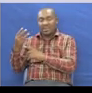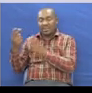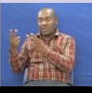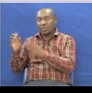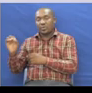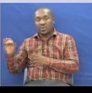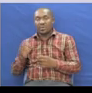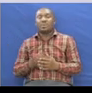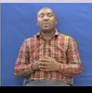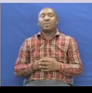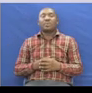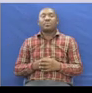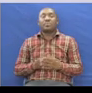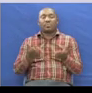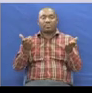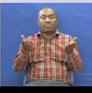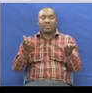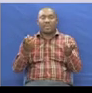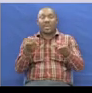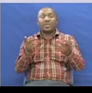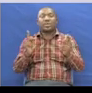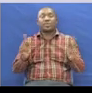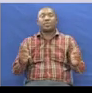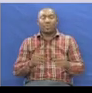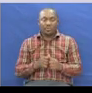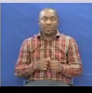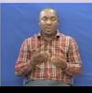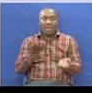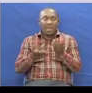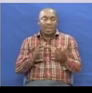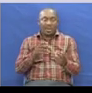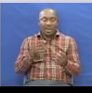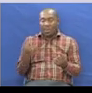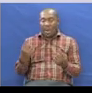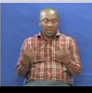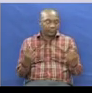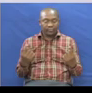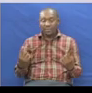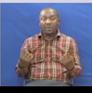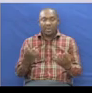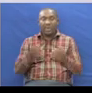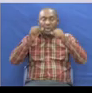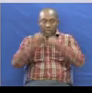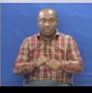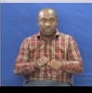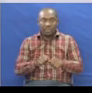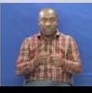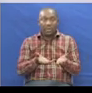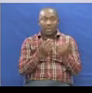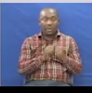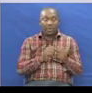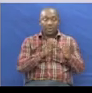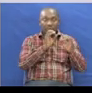0. As usual, either one of these two numbers or both should be equal to 0 to get the product